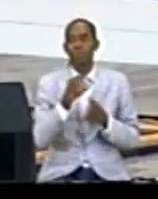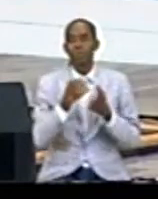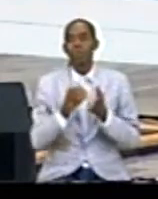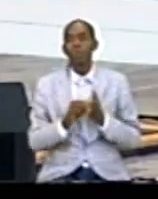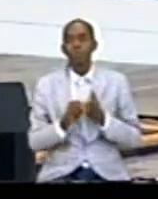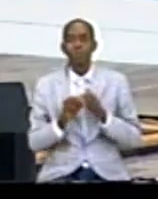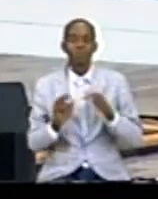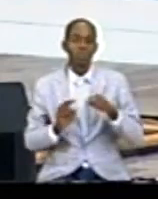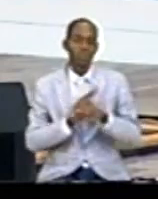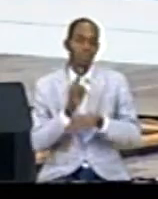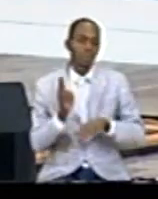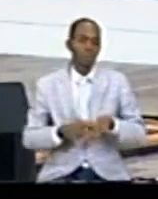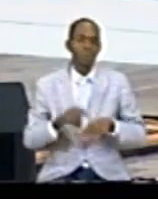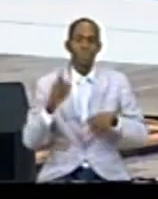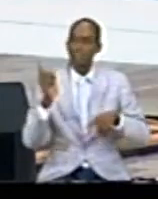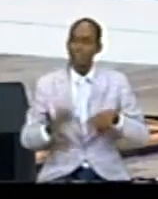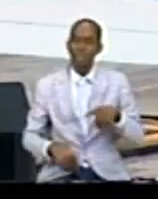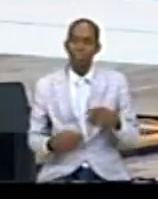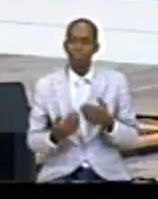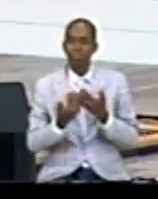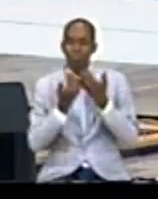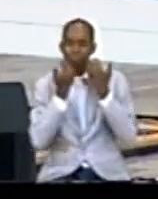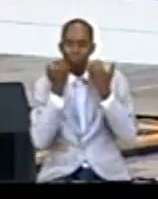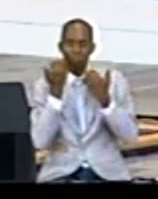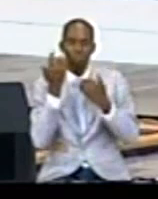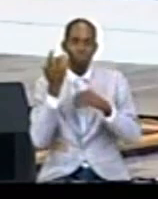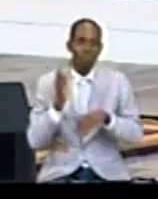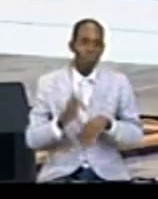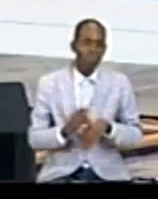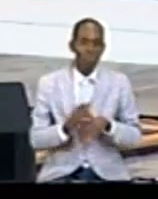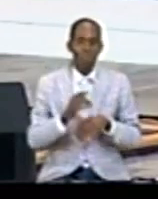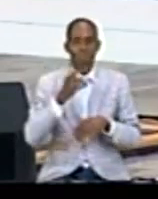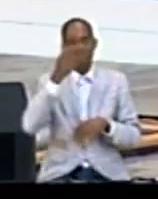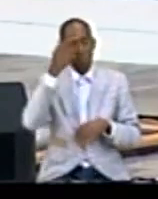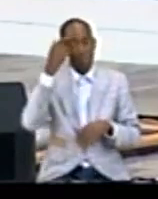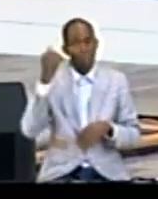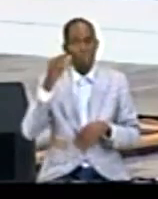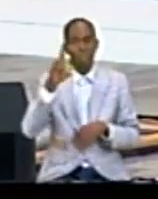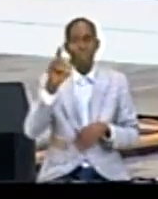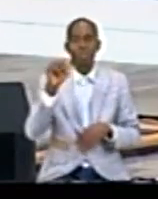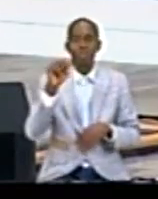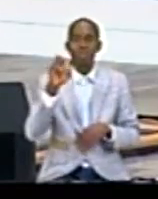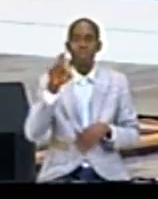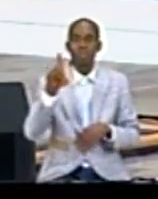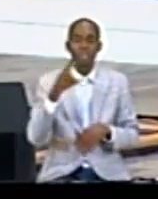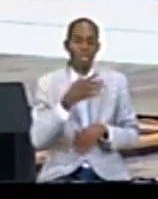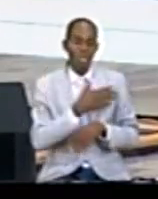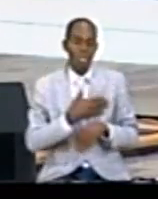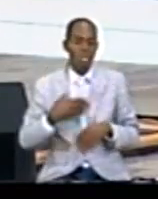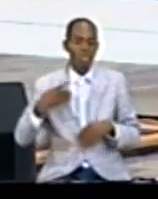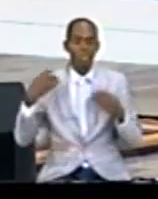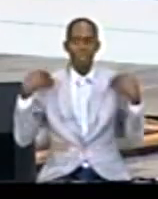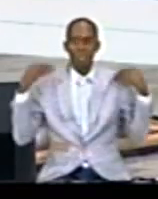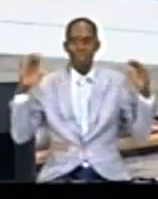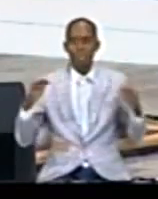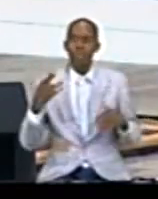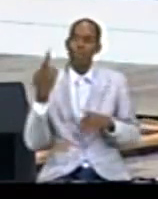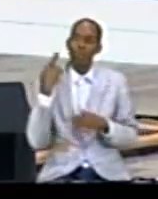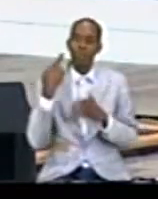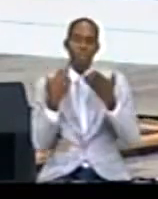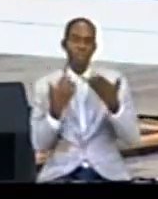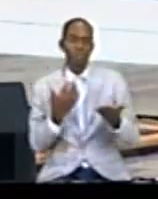because Daniel and the angel were there. The same thing